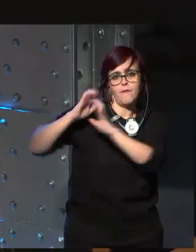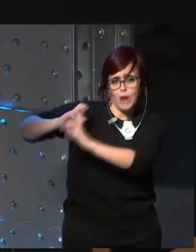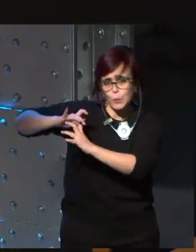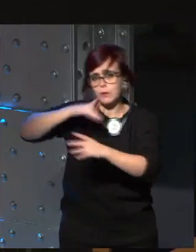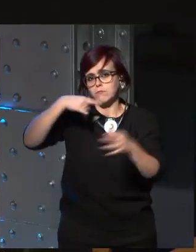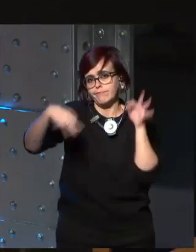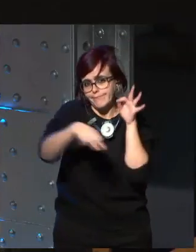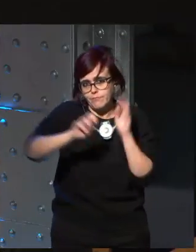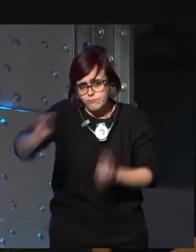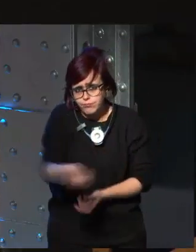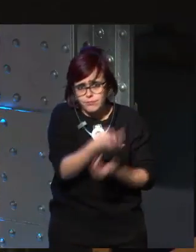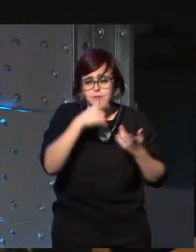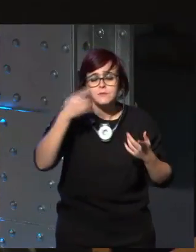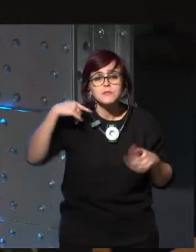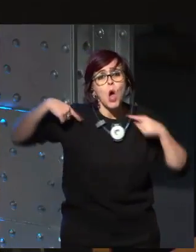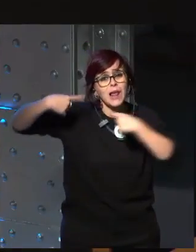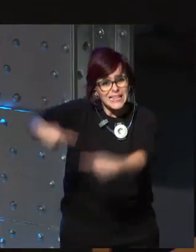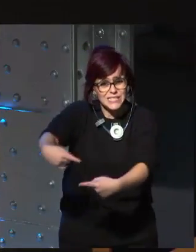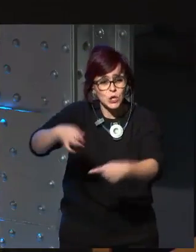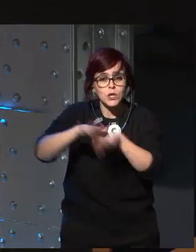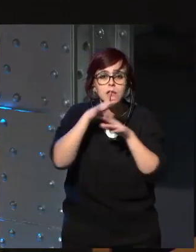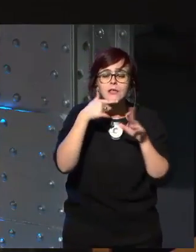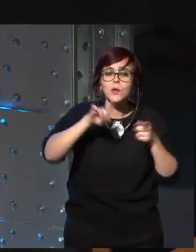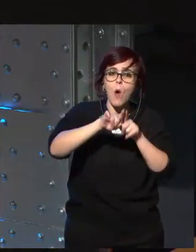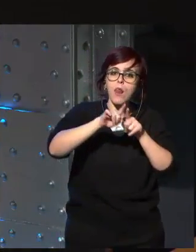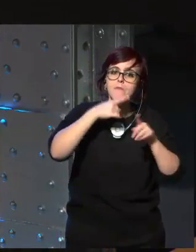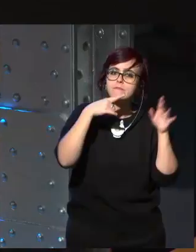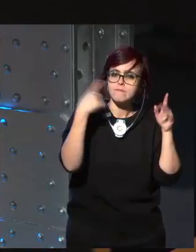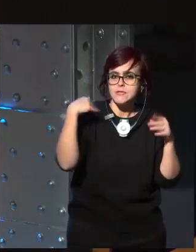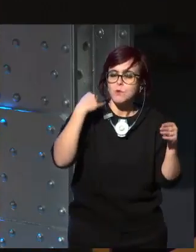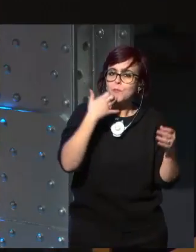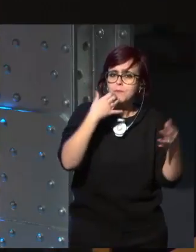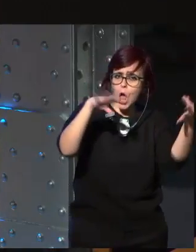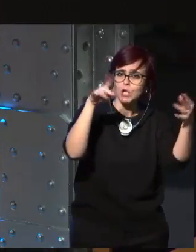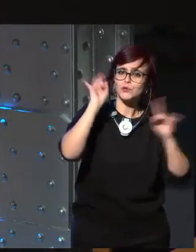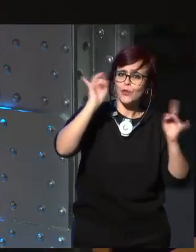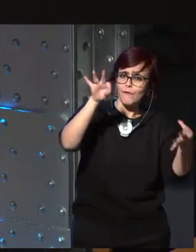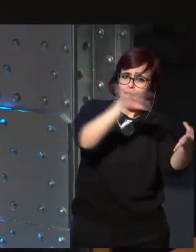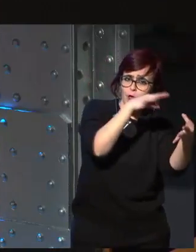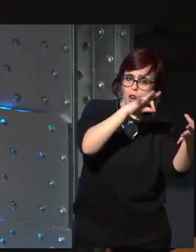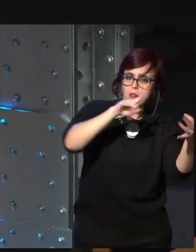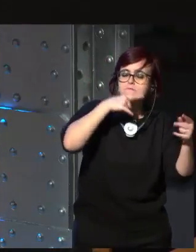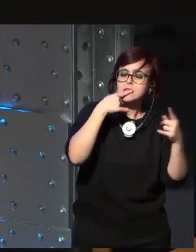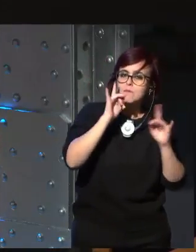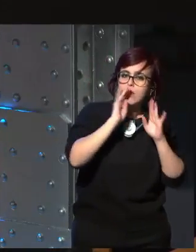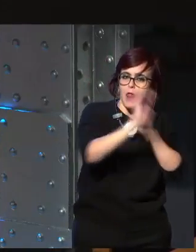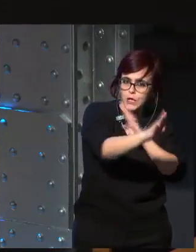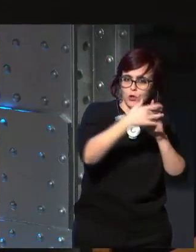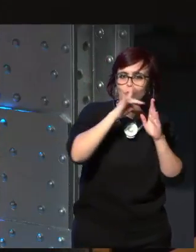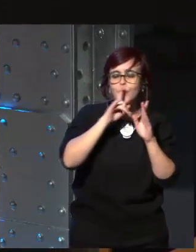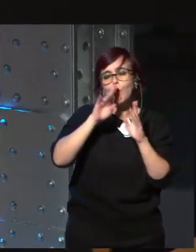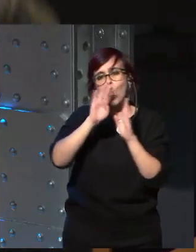and they would play music from those instruments with different compression ratios in MP3 format. And there